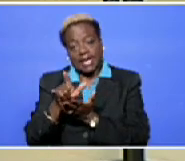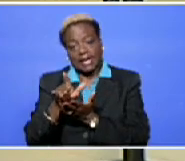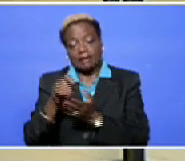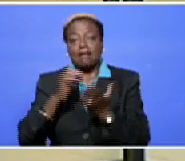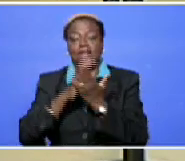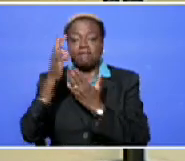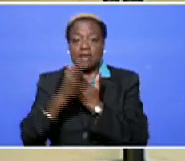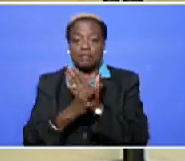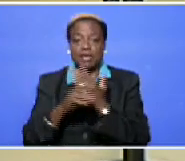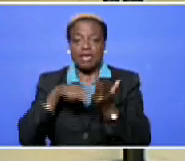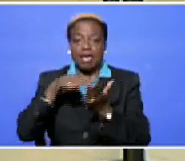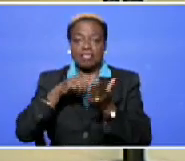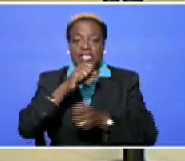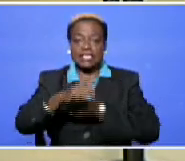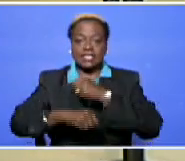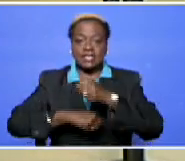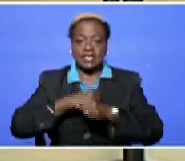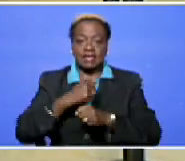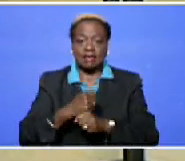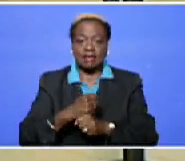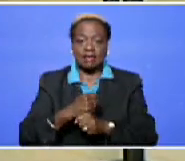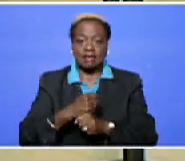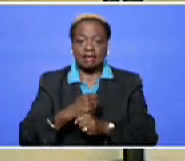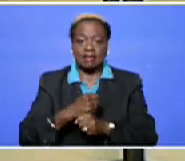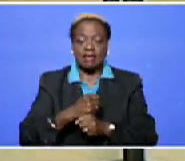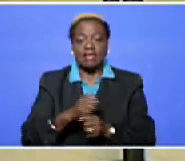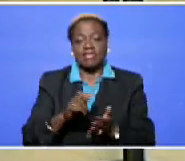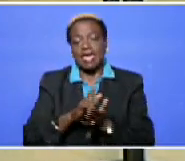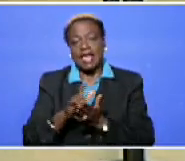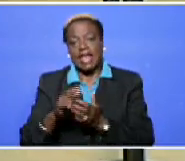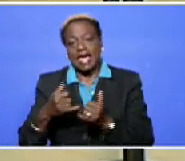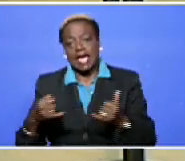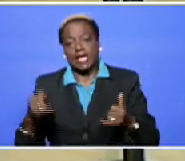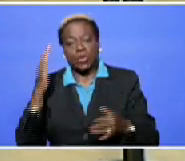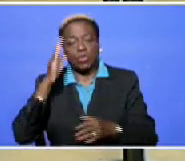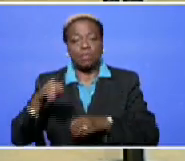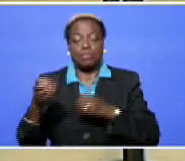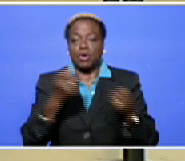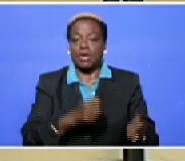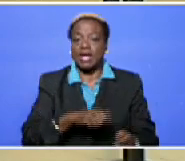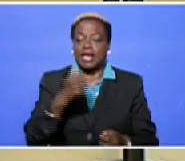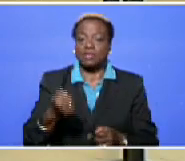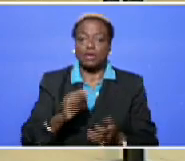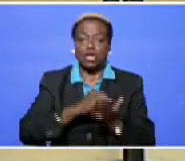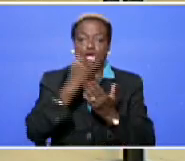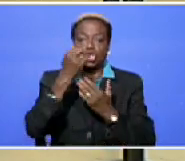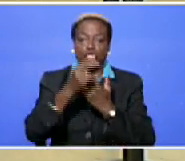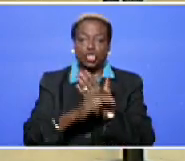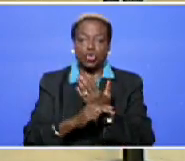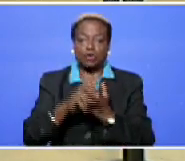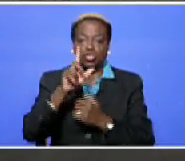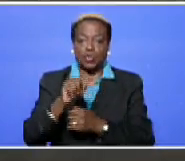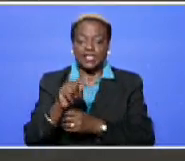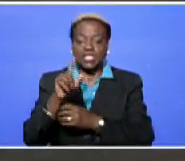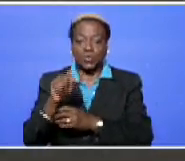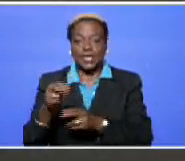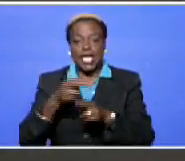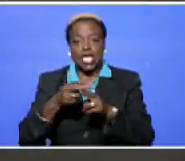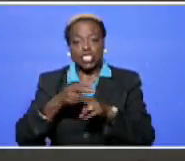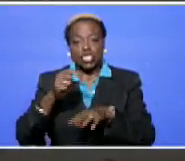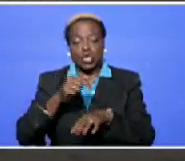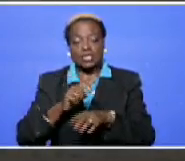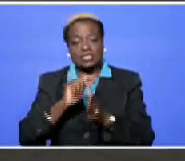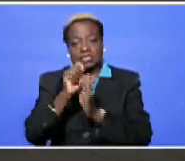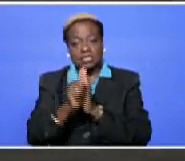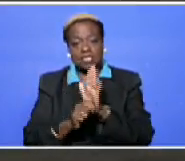year. The airline intends to bring on another one in June of 2020. In the short-term